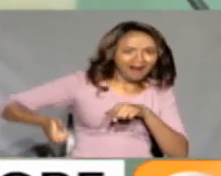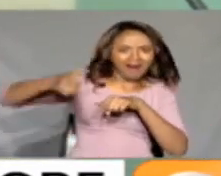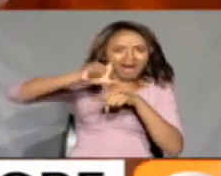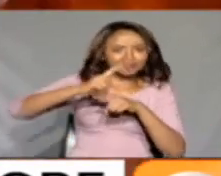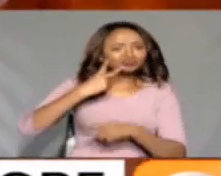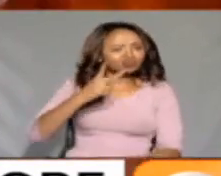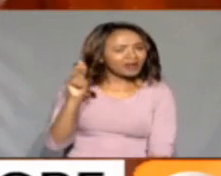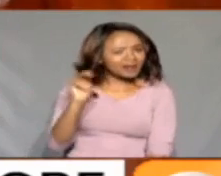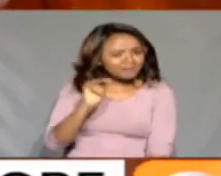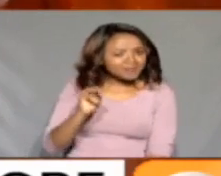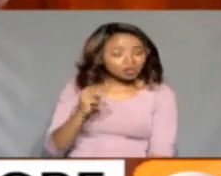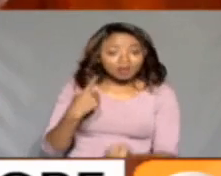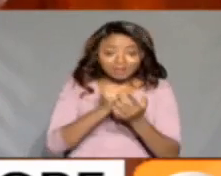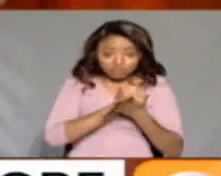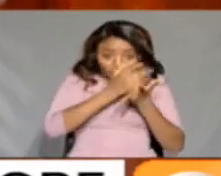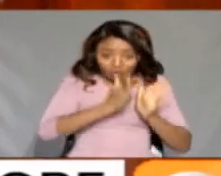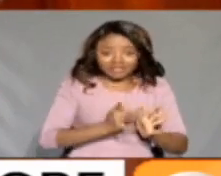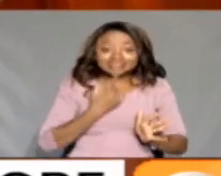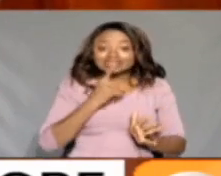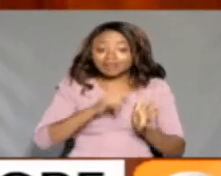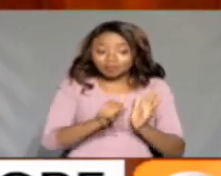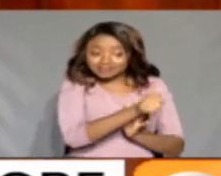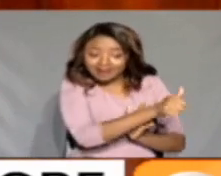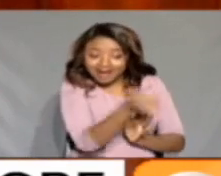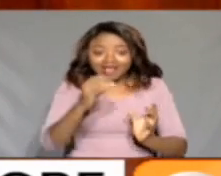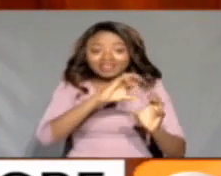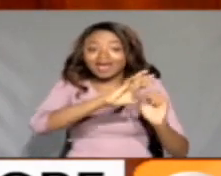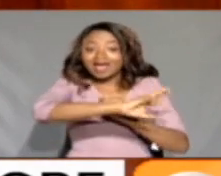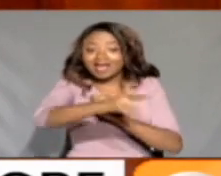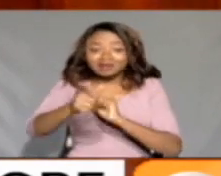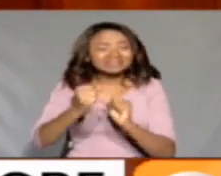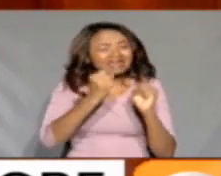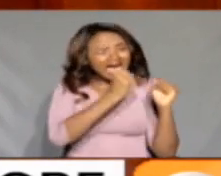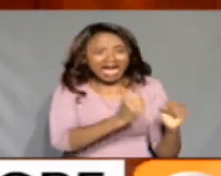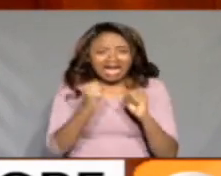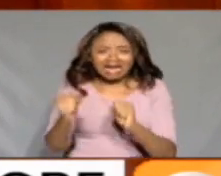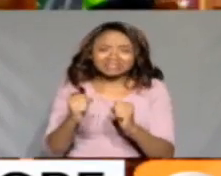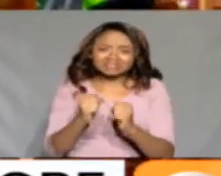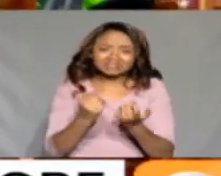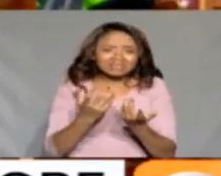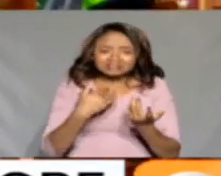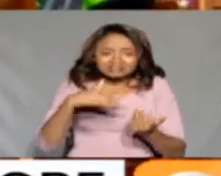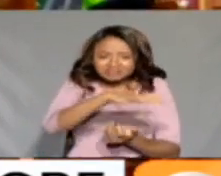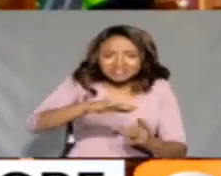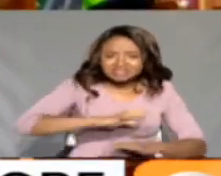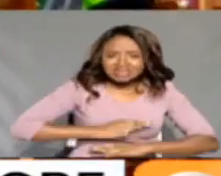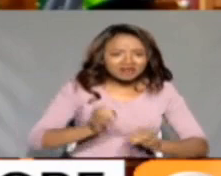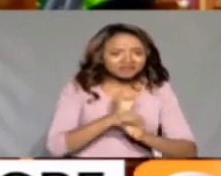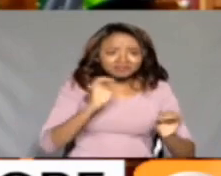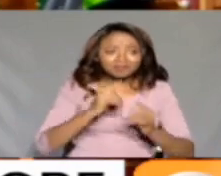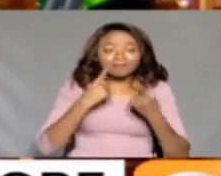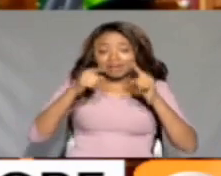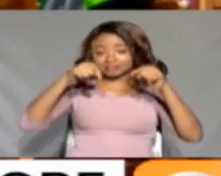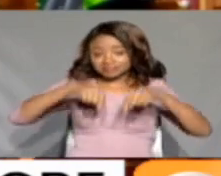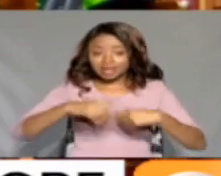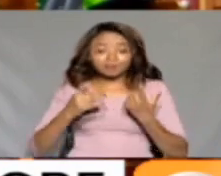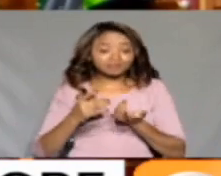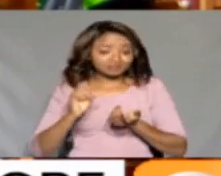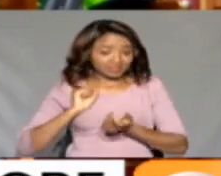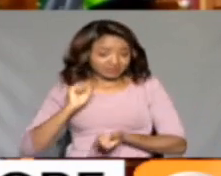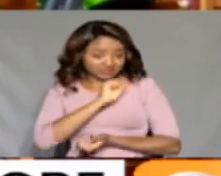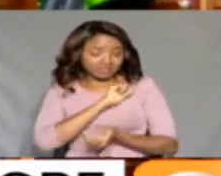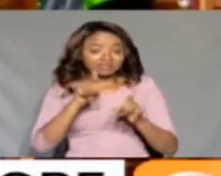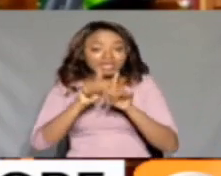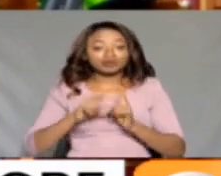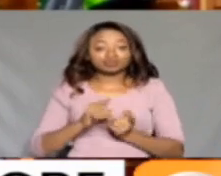million shillings. Auditors say other counties have no space to house the leased equipment. With the Senate's ad hoc committee now racing